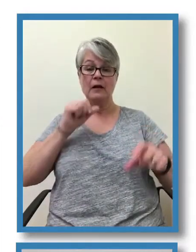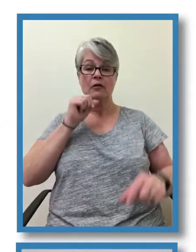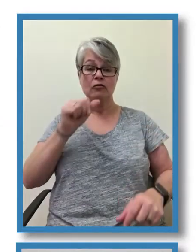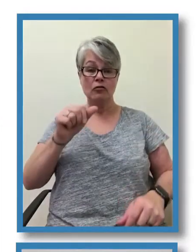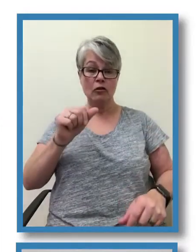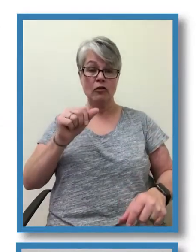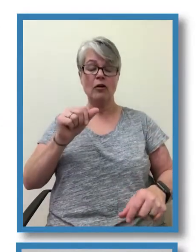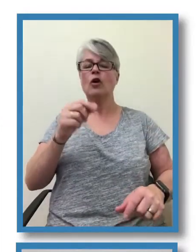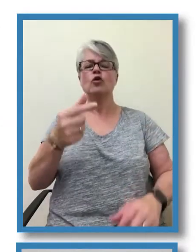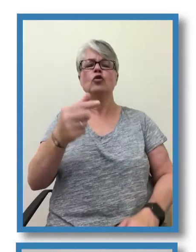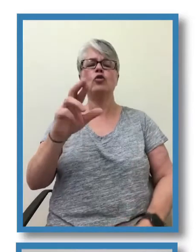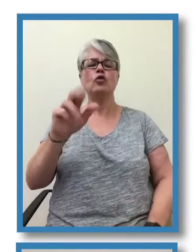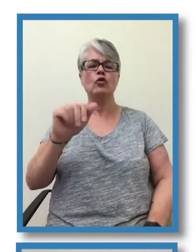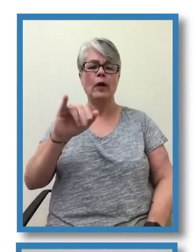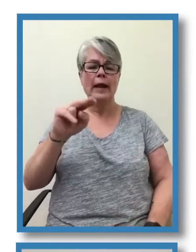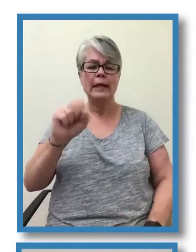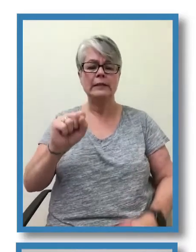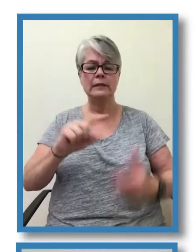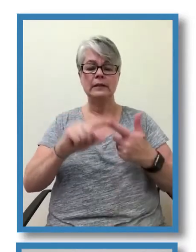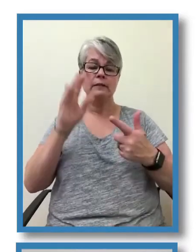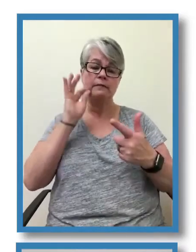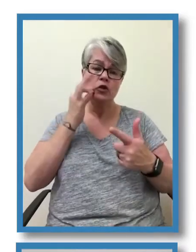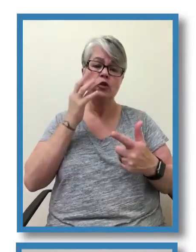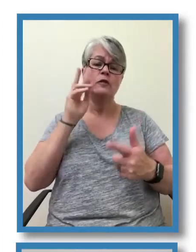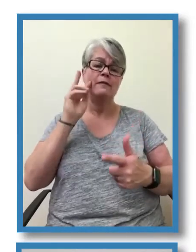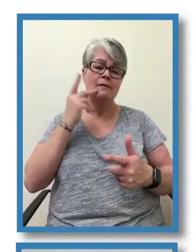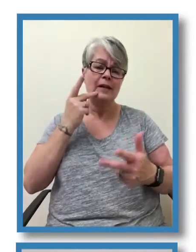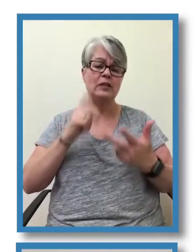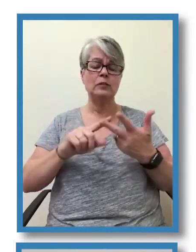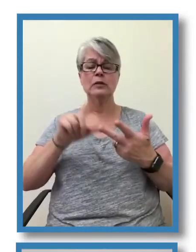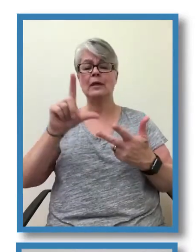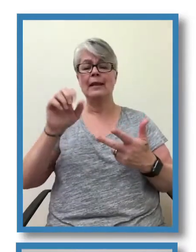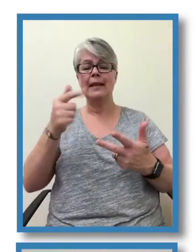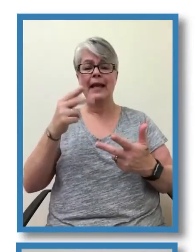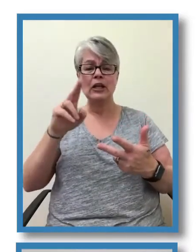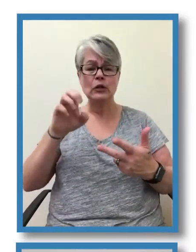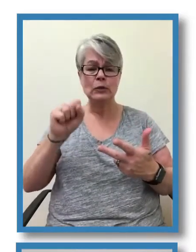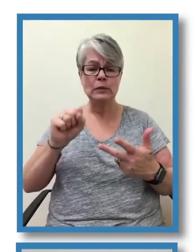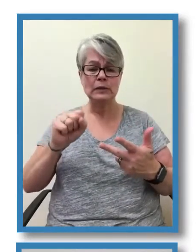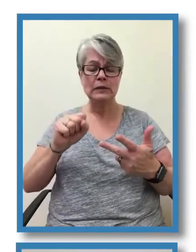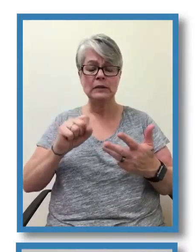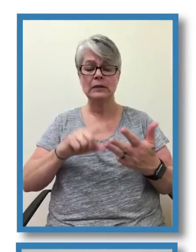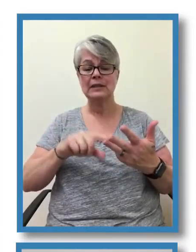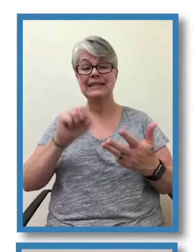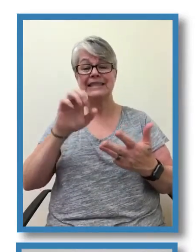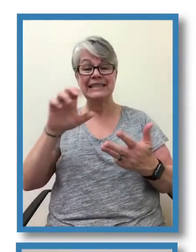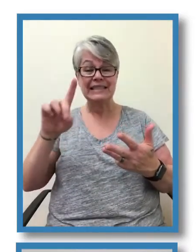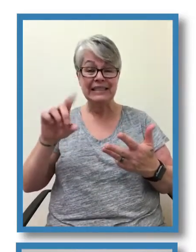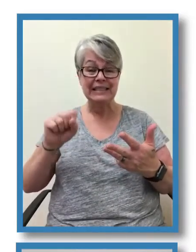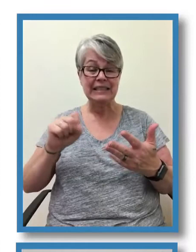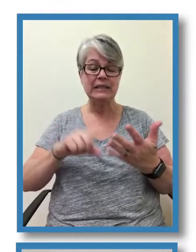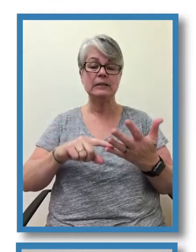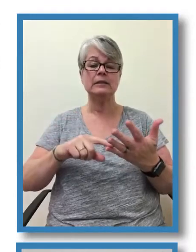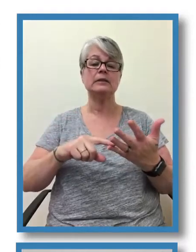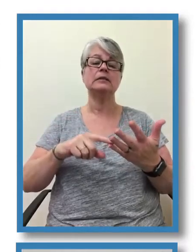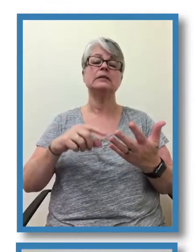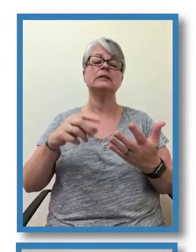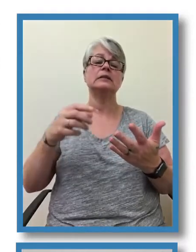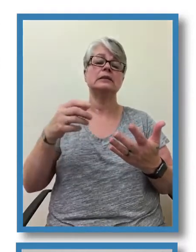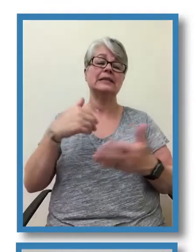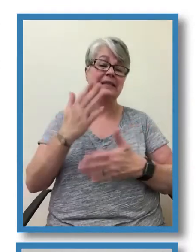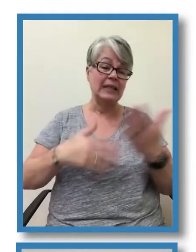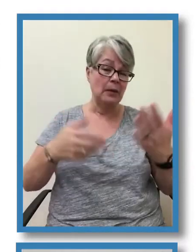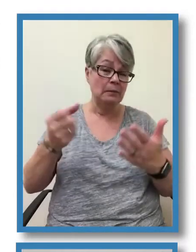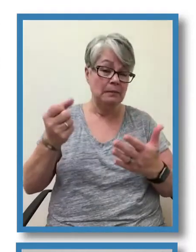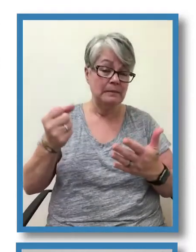nuts, and fish and seafood, some poultry. At the very top, in